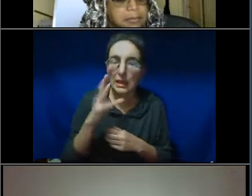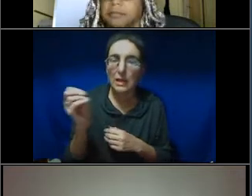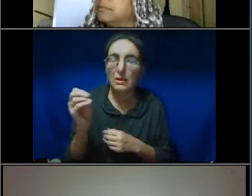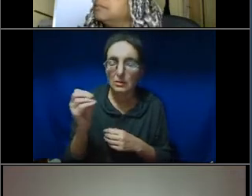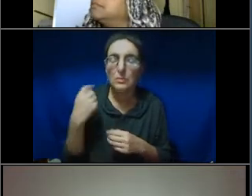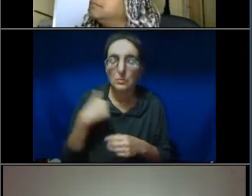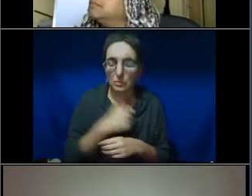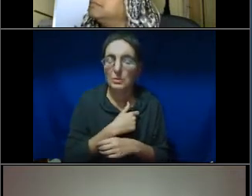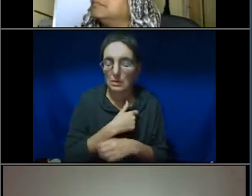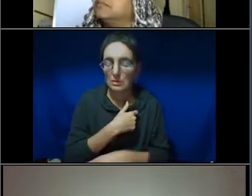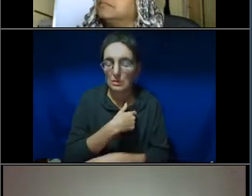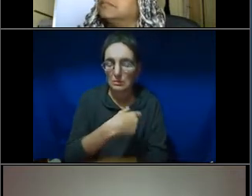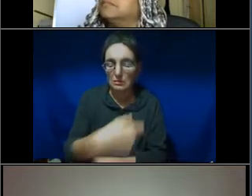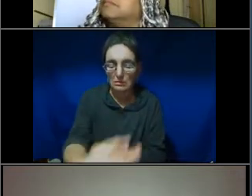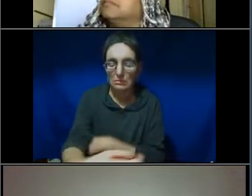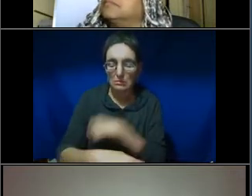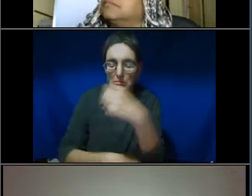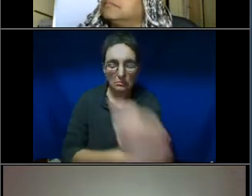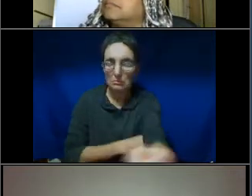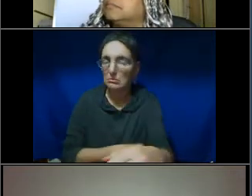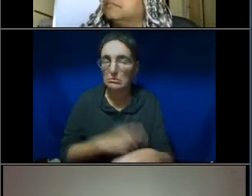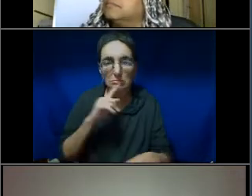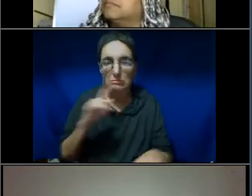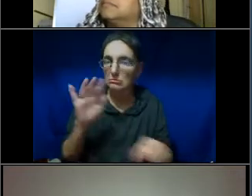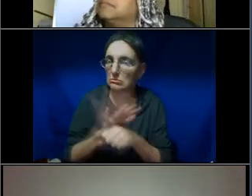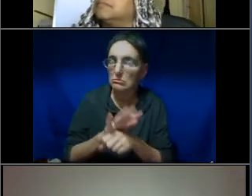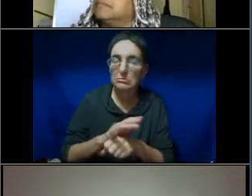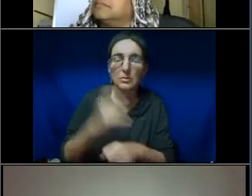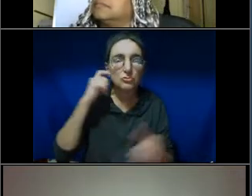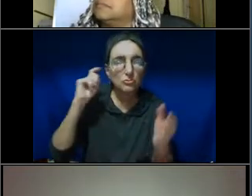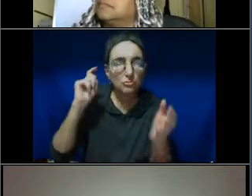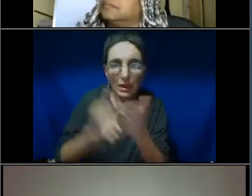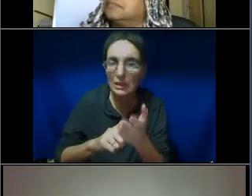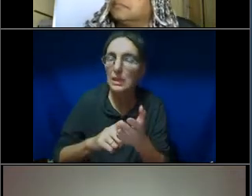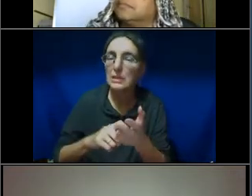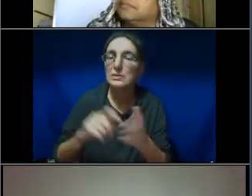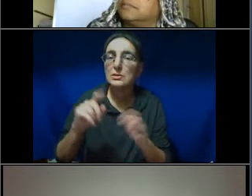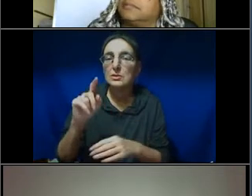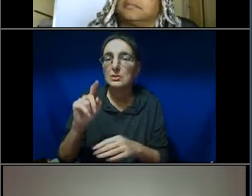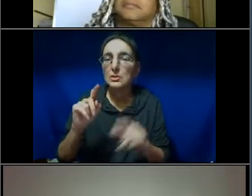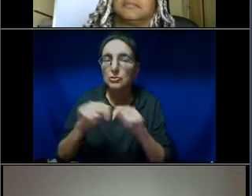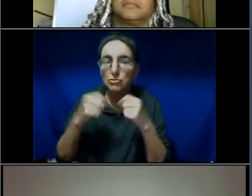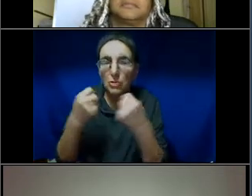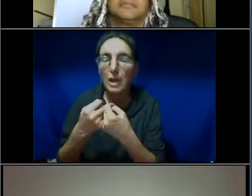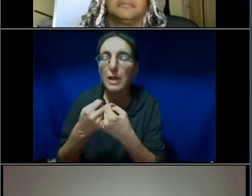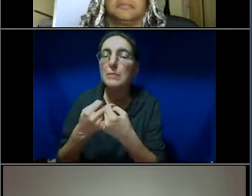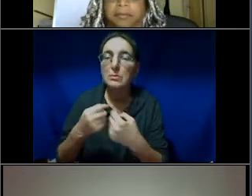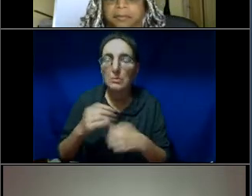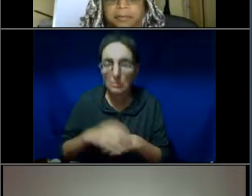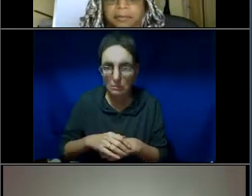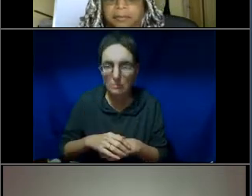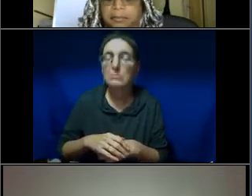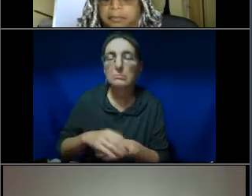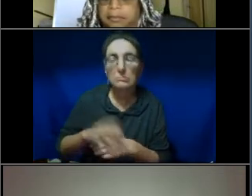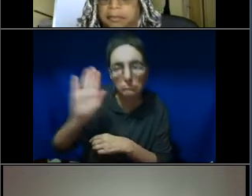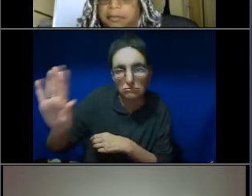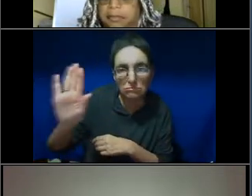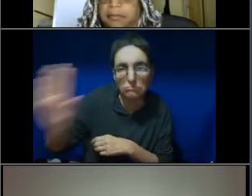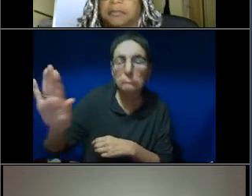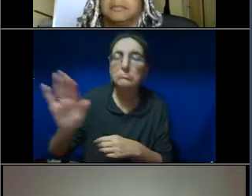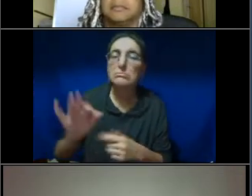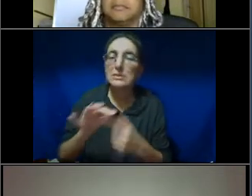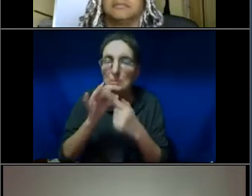we absolutely recognize that tribes are sovereign nations and have very unique considerations, and that's really